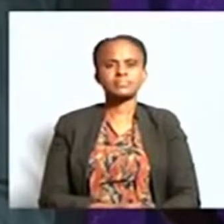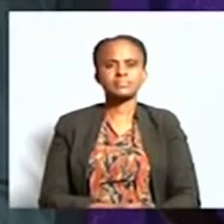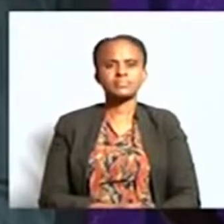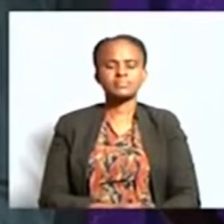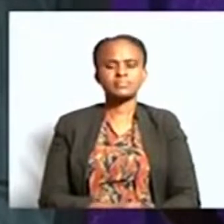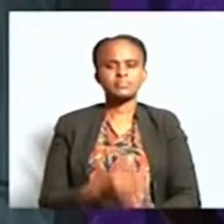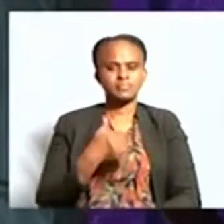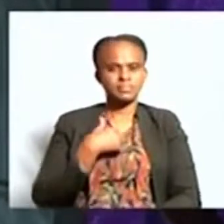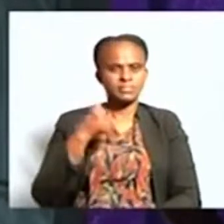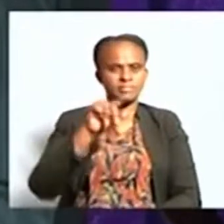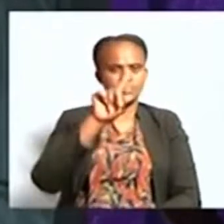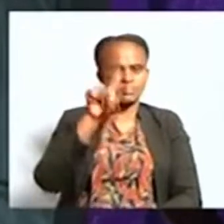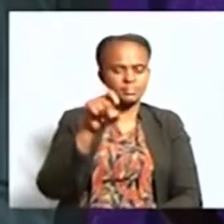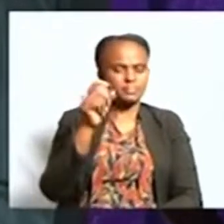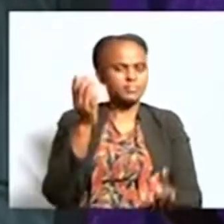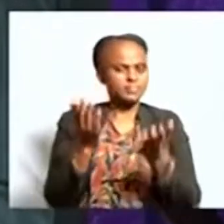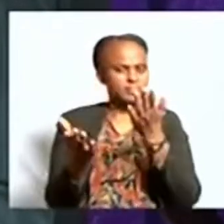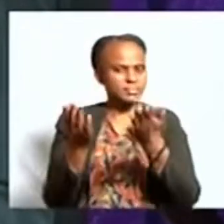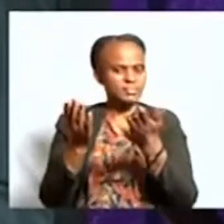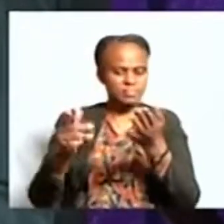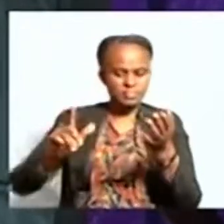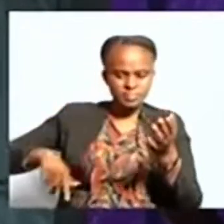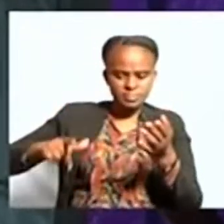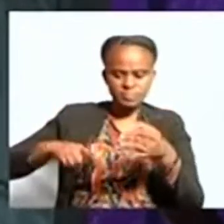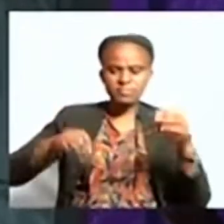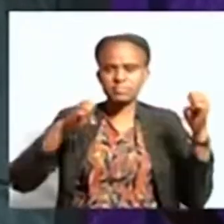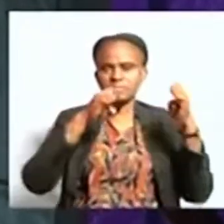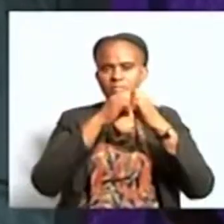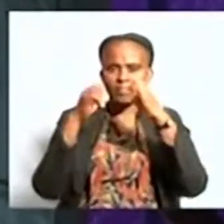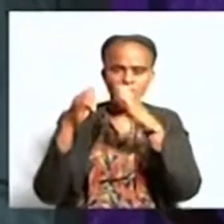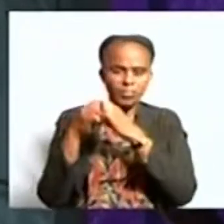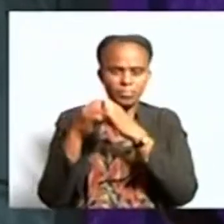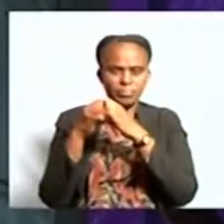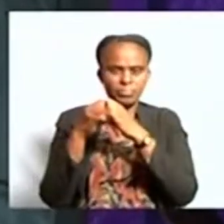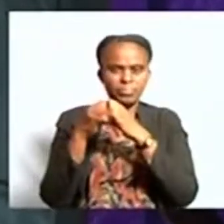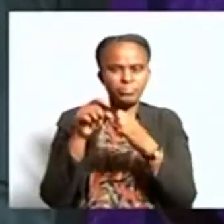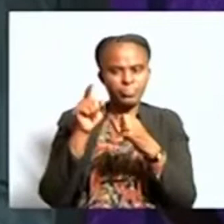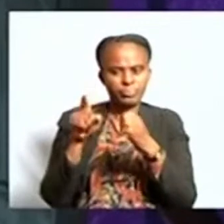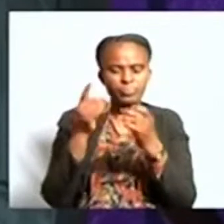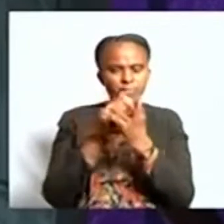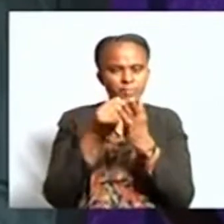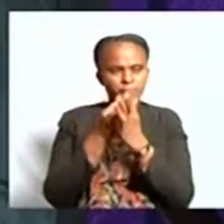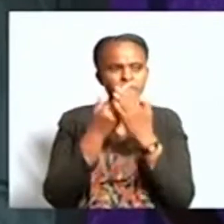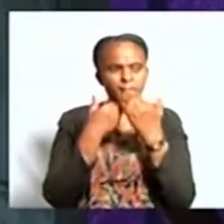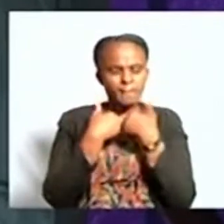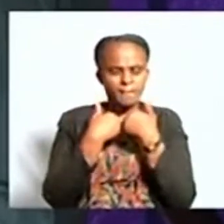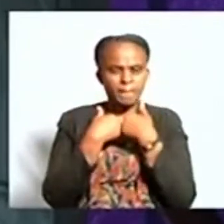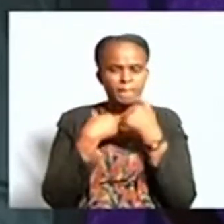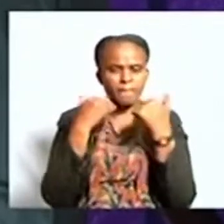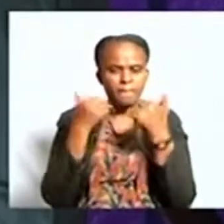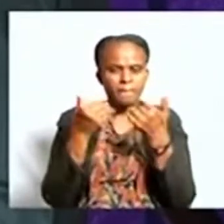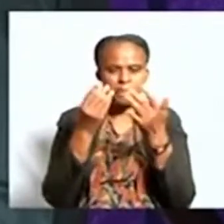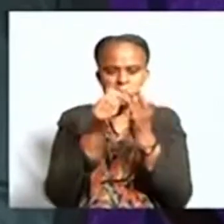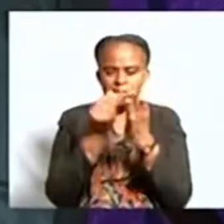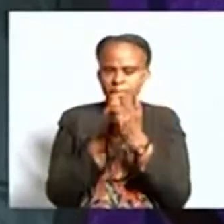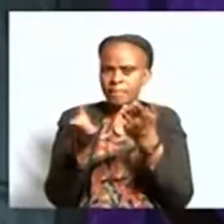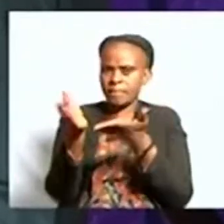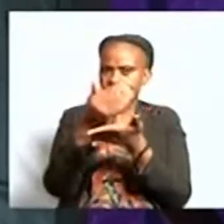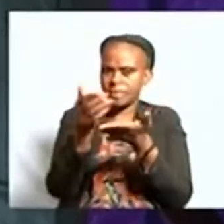there's a question on whether the delayed banking, whether the money has been recovered.